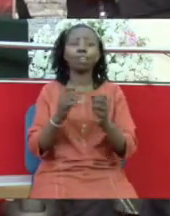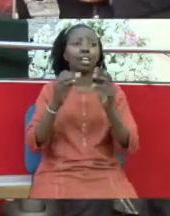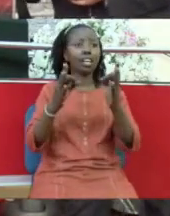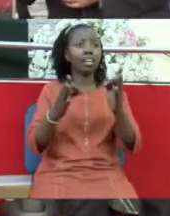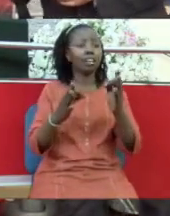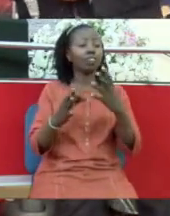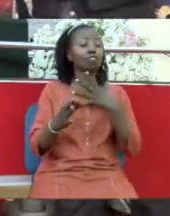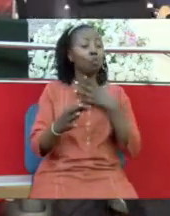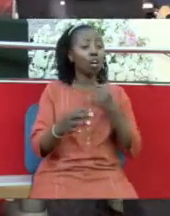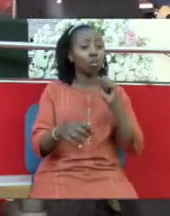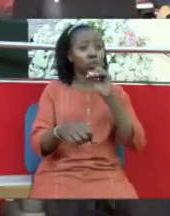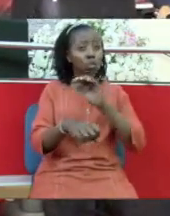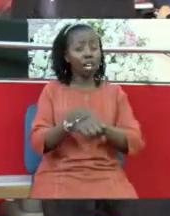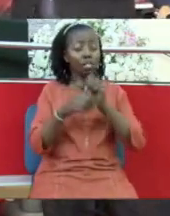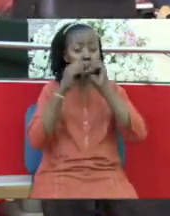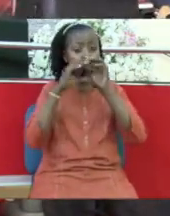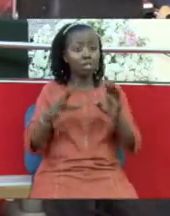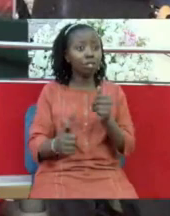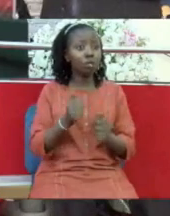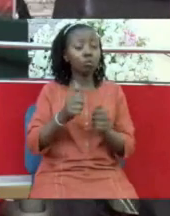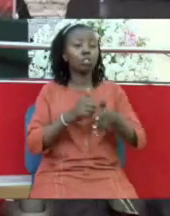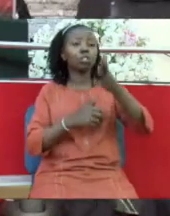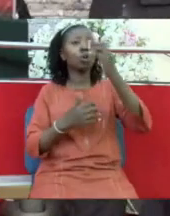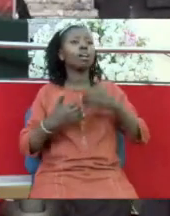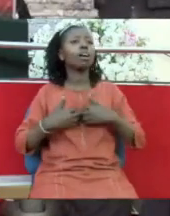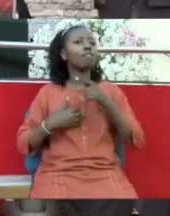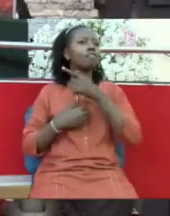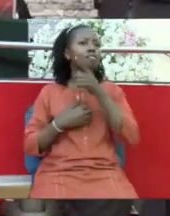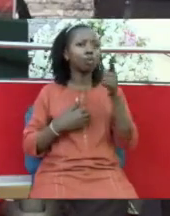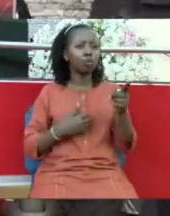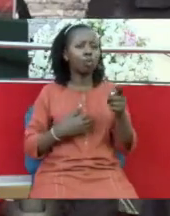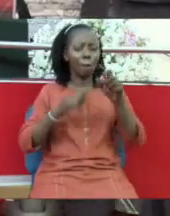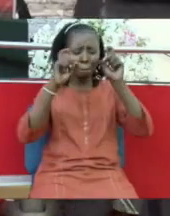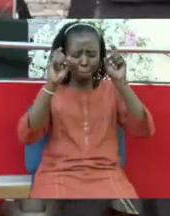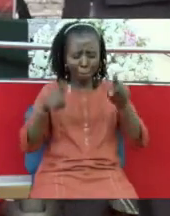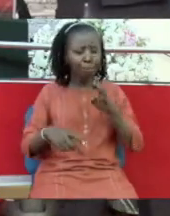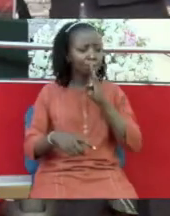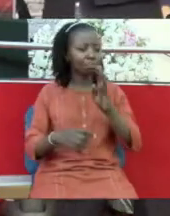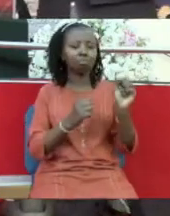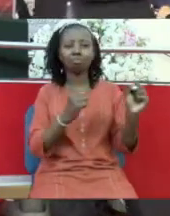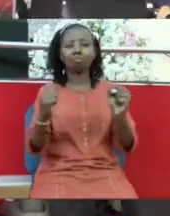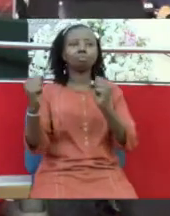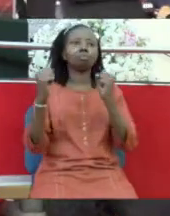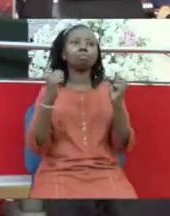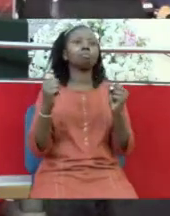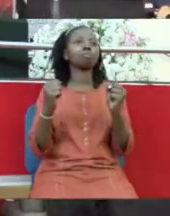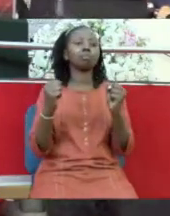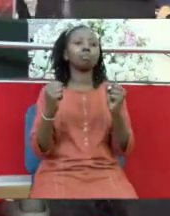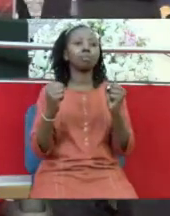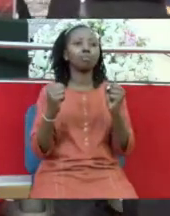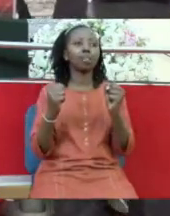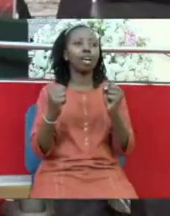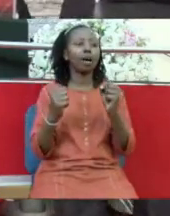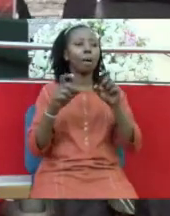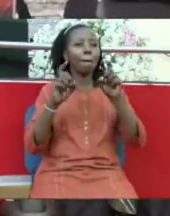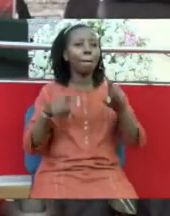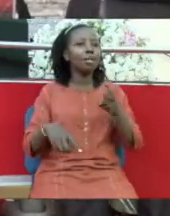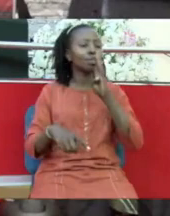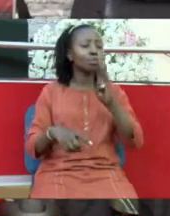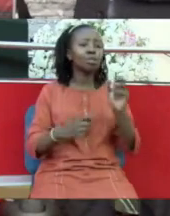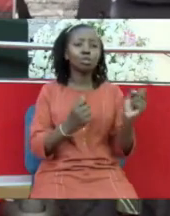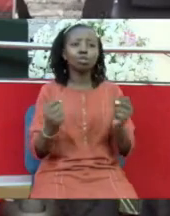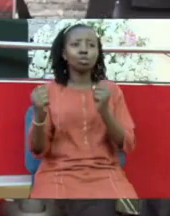get to those blessings that God has for you, you have to be strong. You have to be strong. You have to be strong for